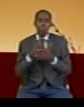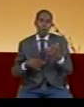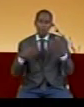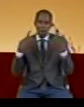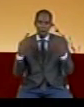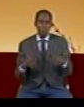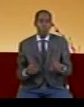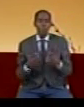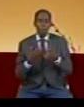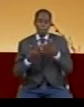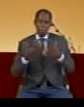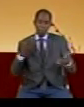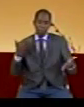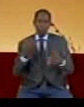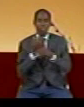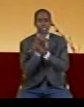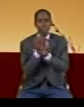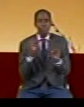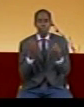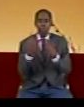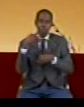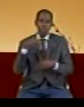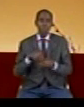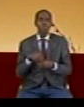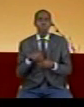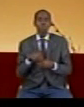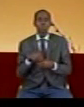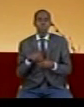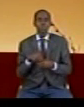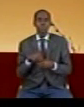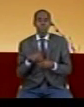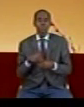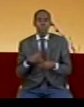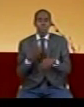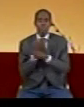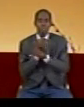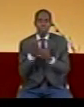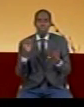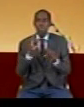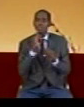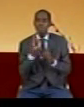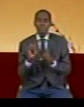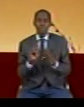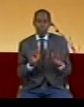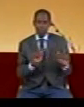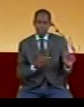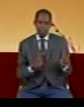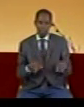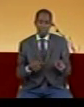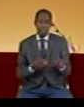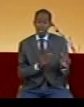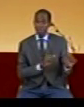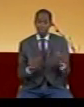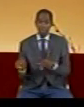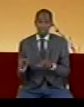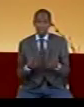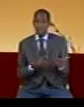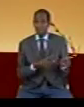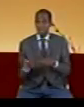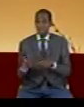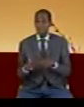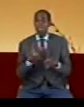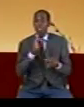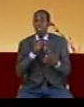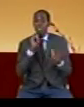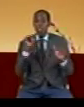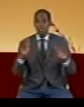before salvation comes in. Salvation is available. And for you to come into that